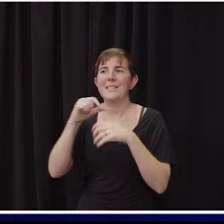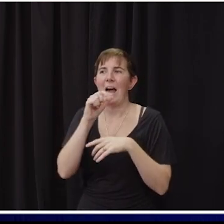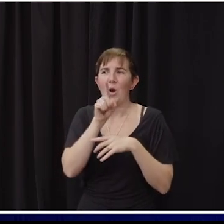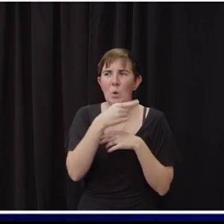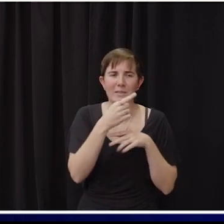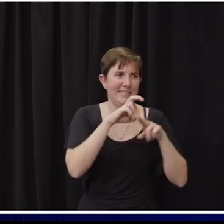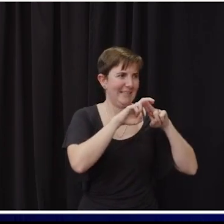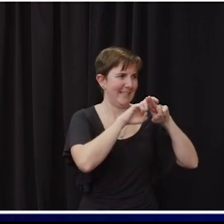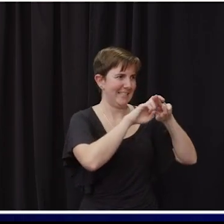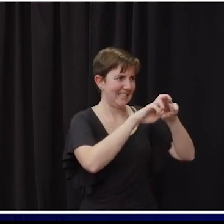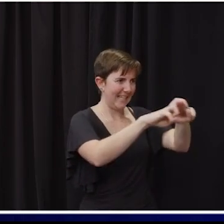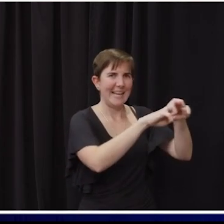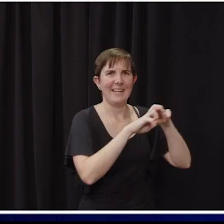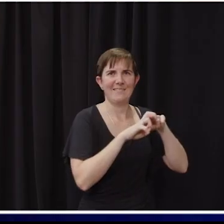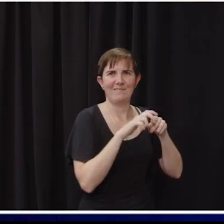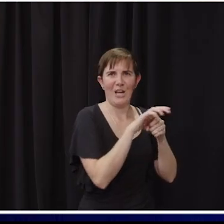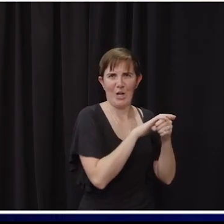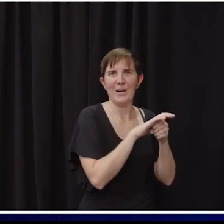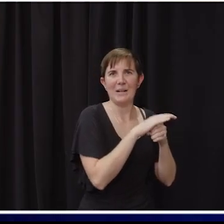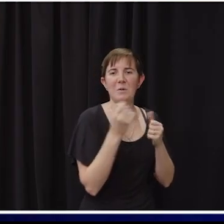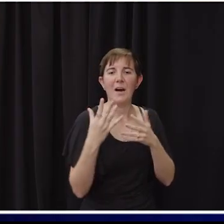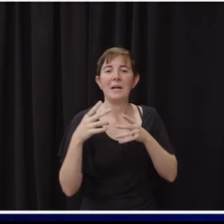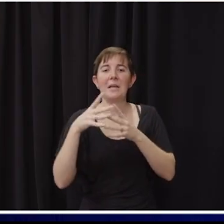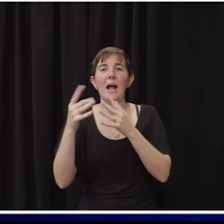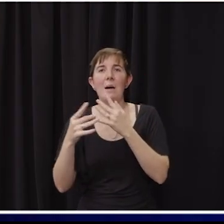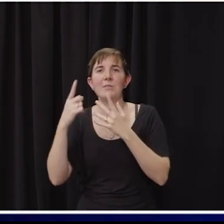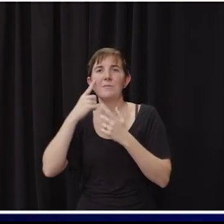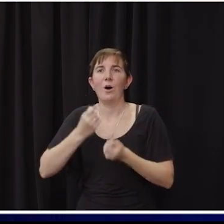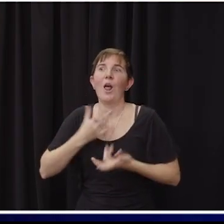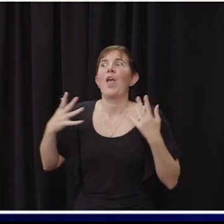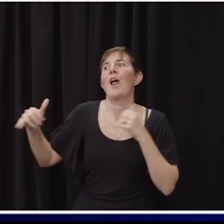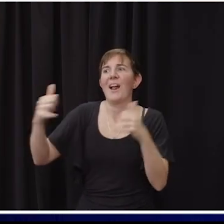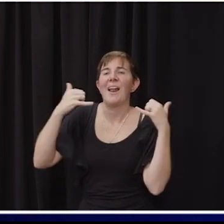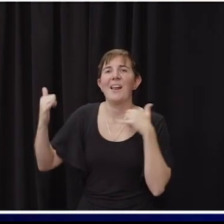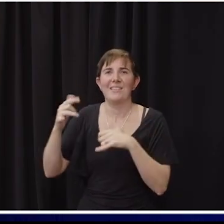right? Having an option for that is important.